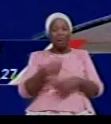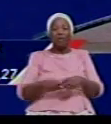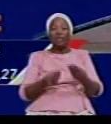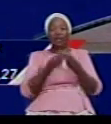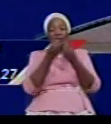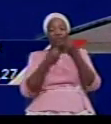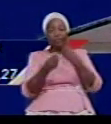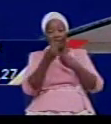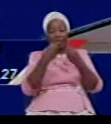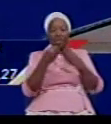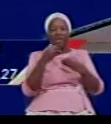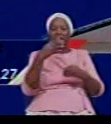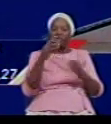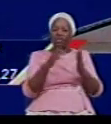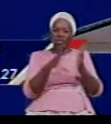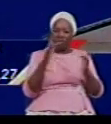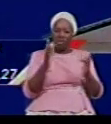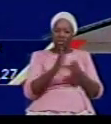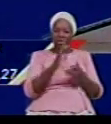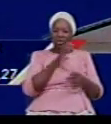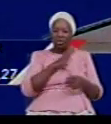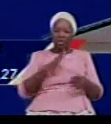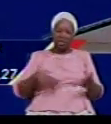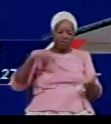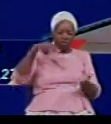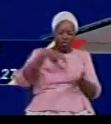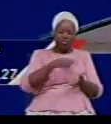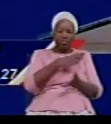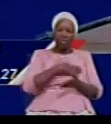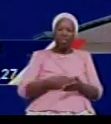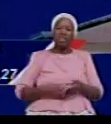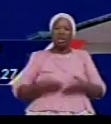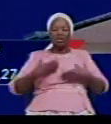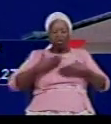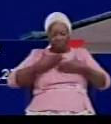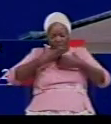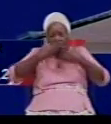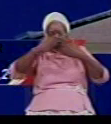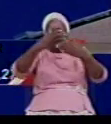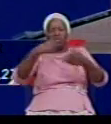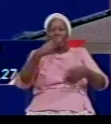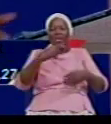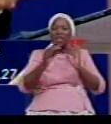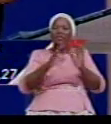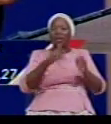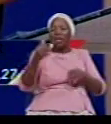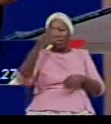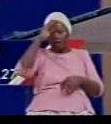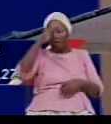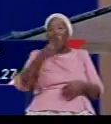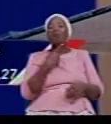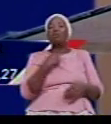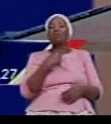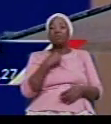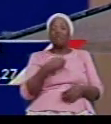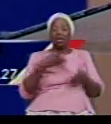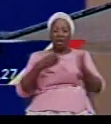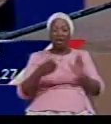feast, Jesus stood and cried, saying, if any man thirst, let him come